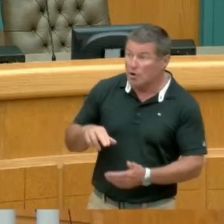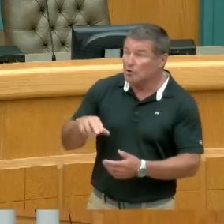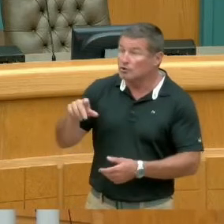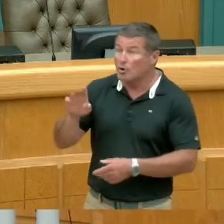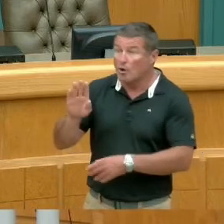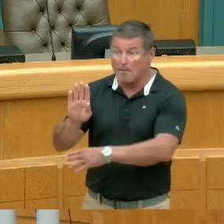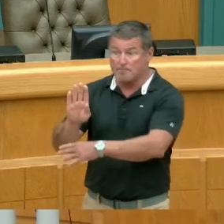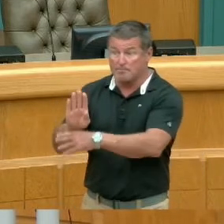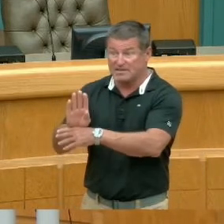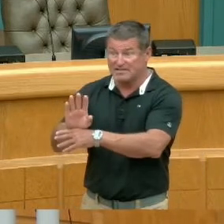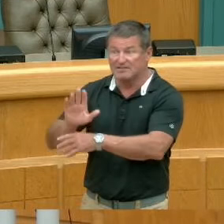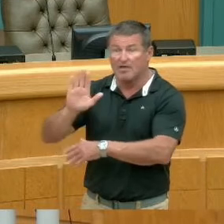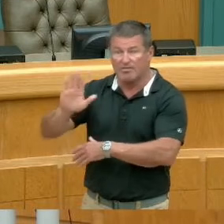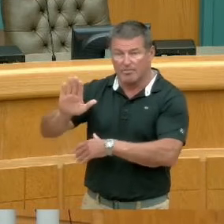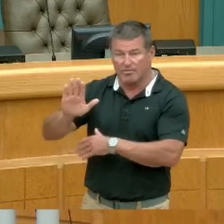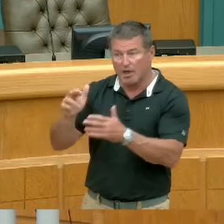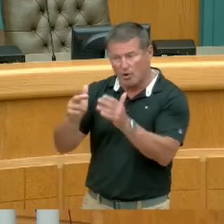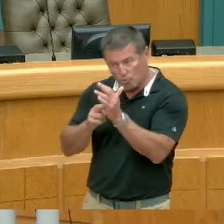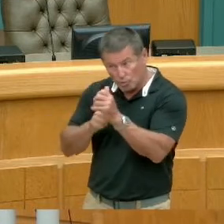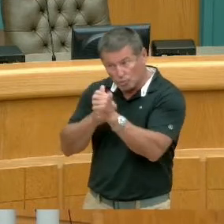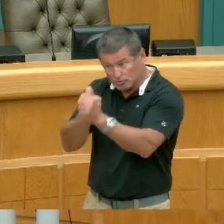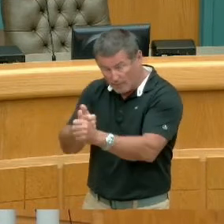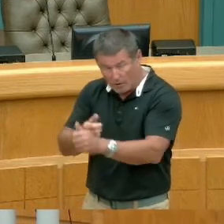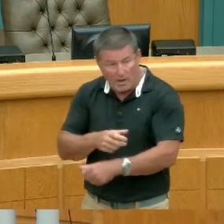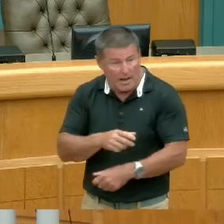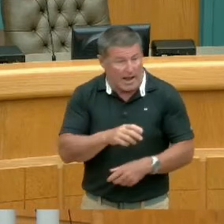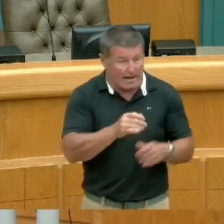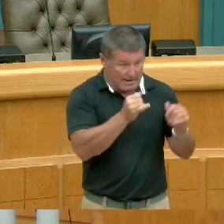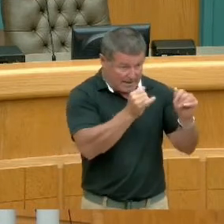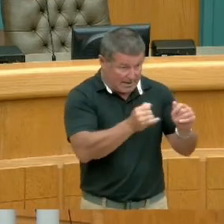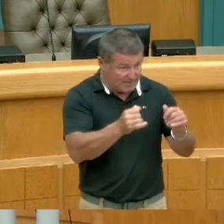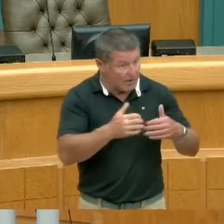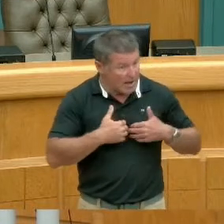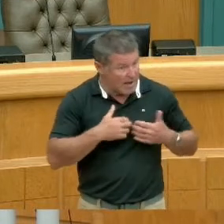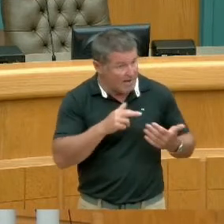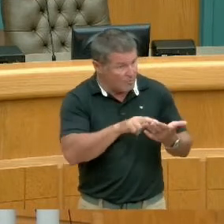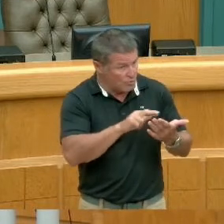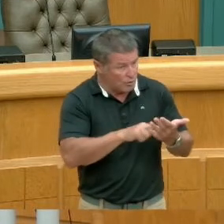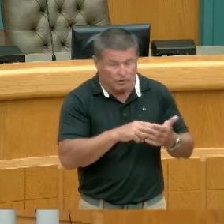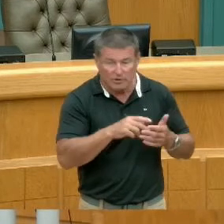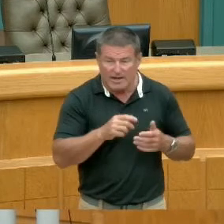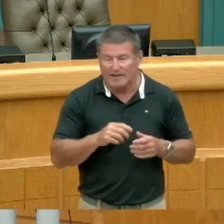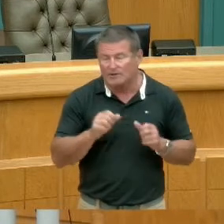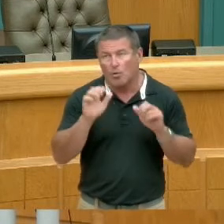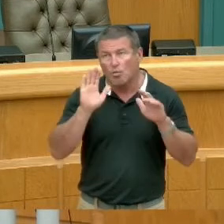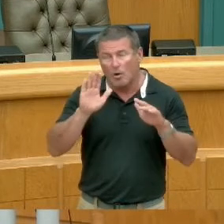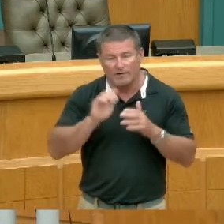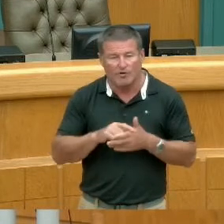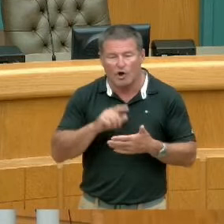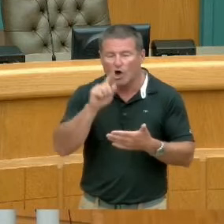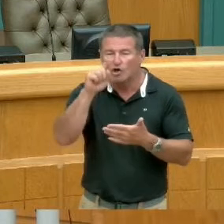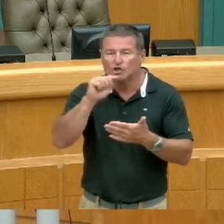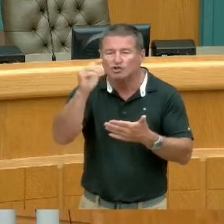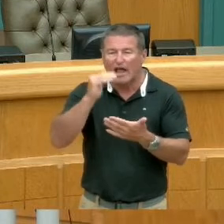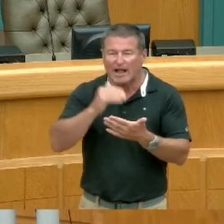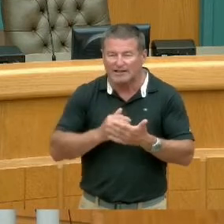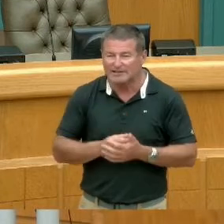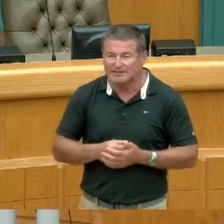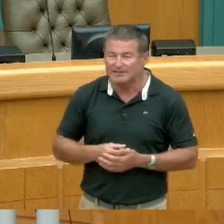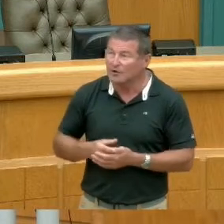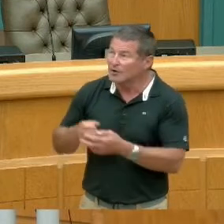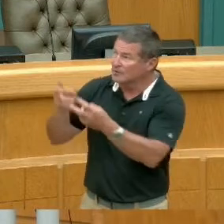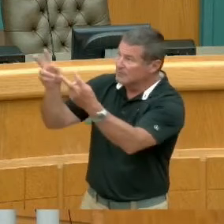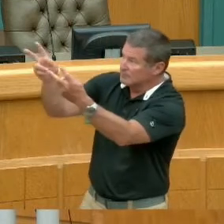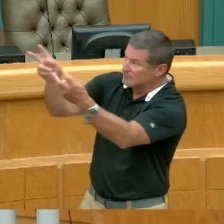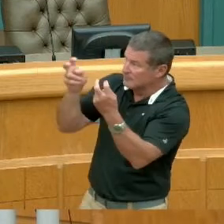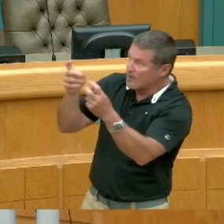must take personal responsibility are all provided for you in this amazing checklist, if you will, that's given to us